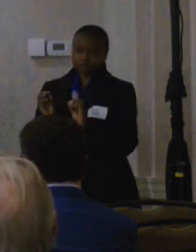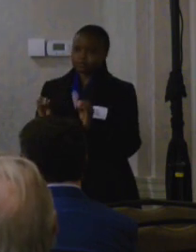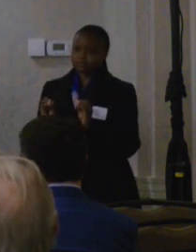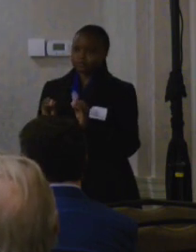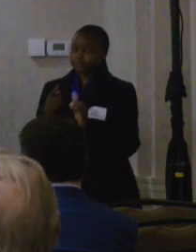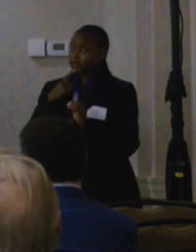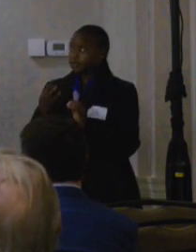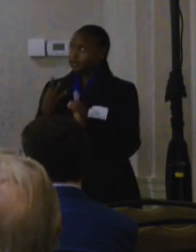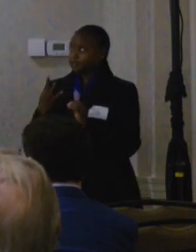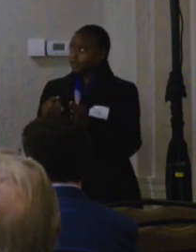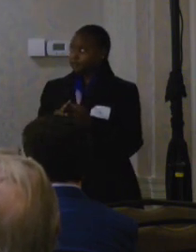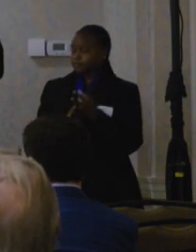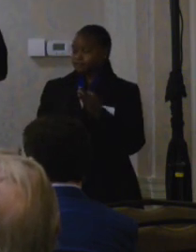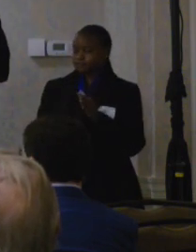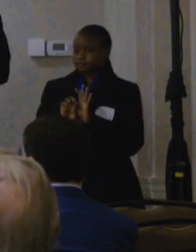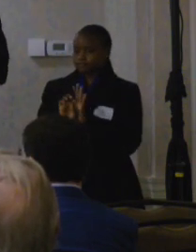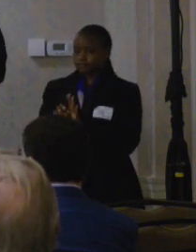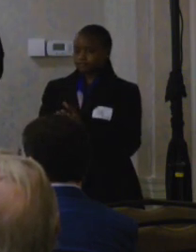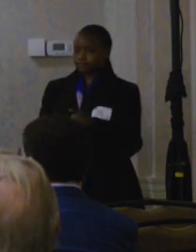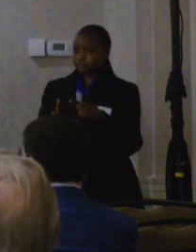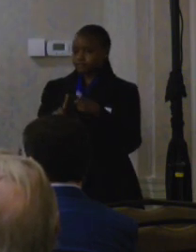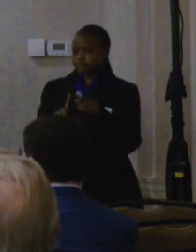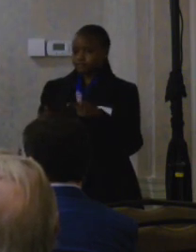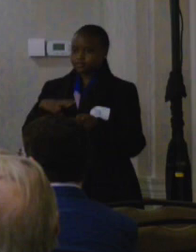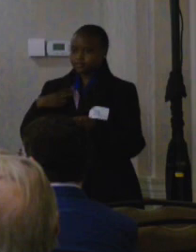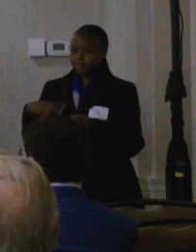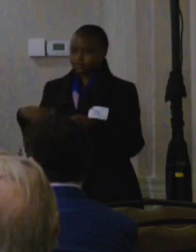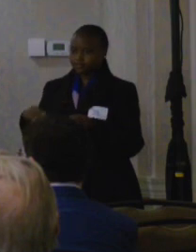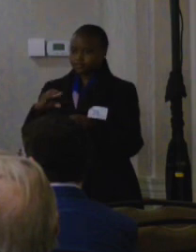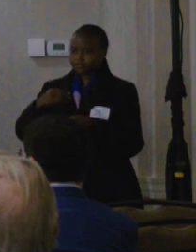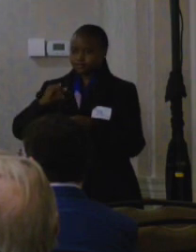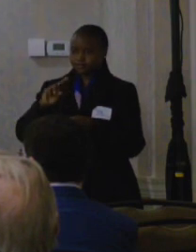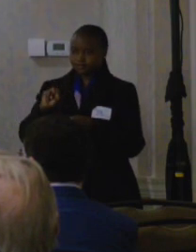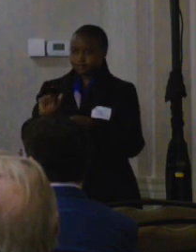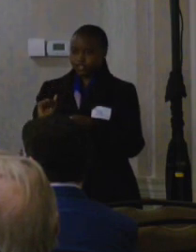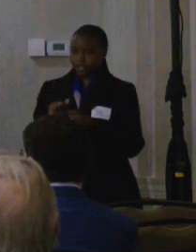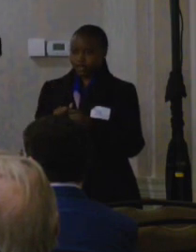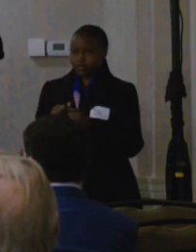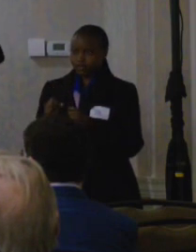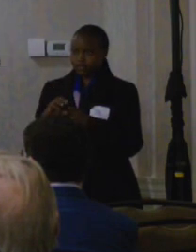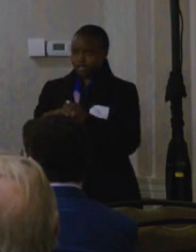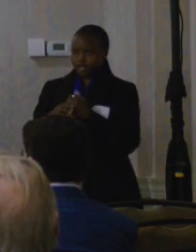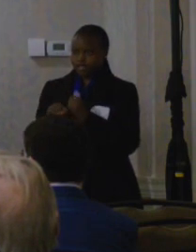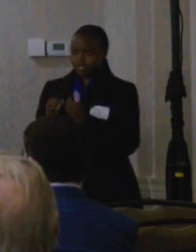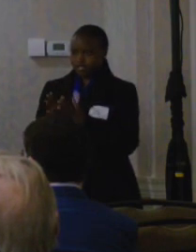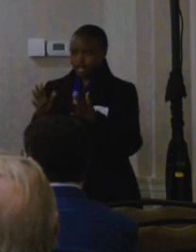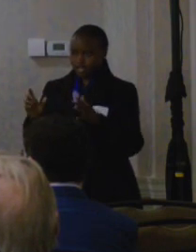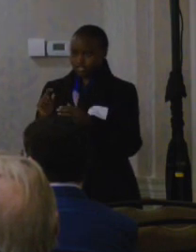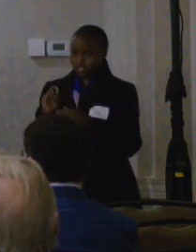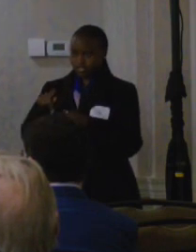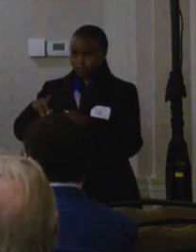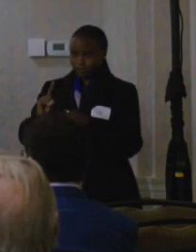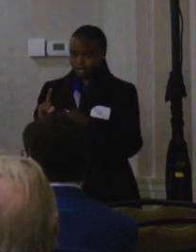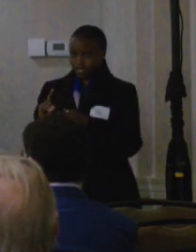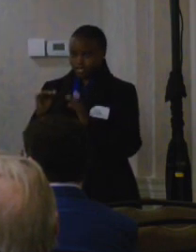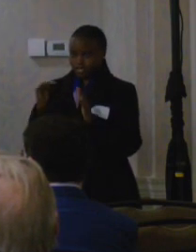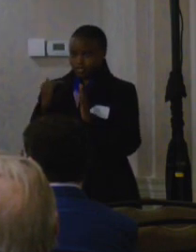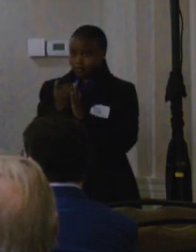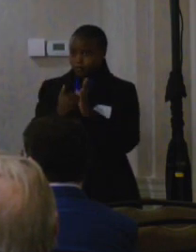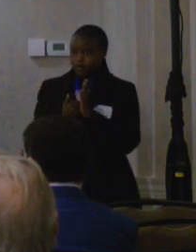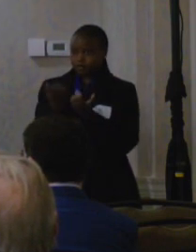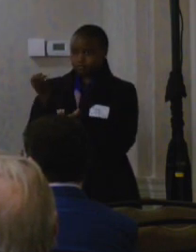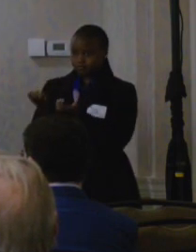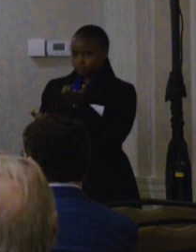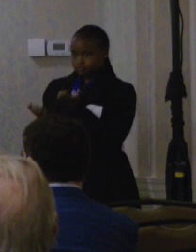Let me give 3 quick examples. So in China, the country's largest teacher professional development program was evaluated